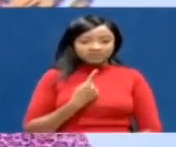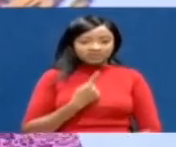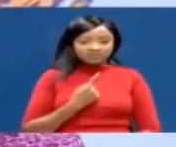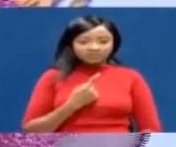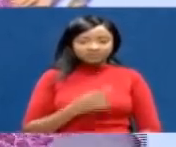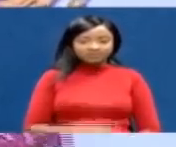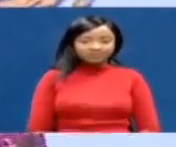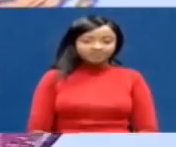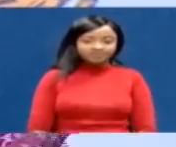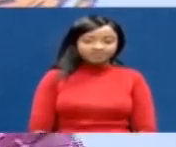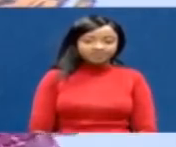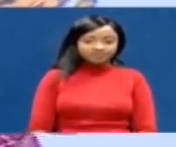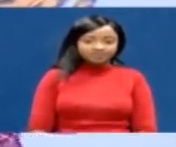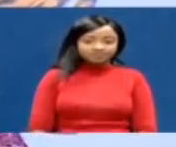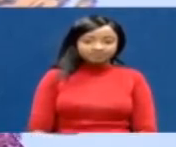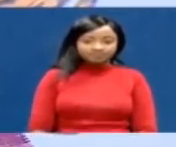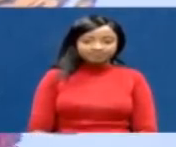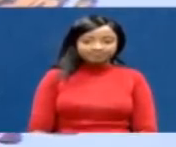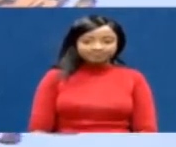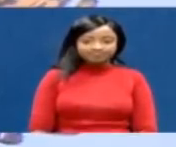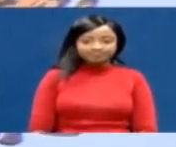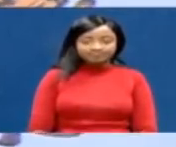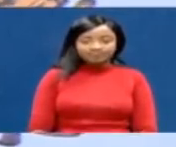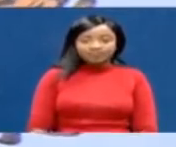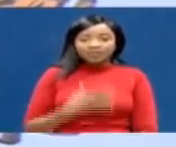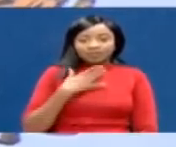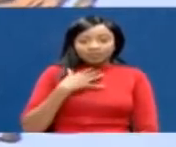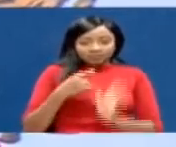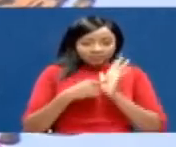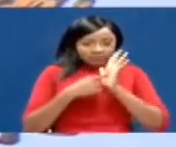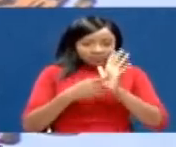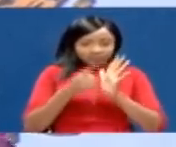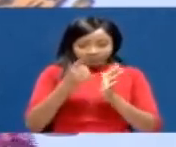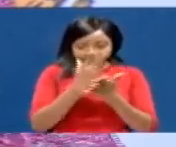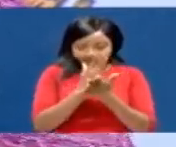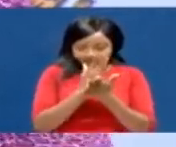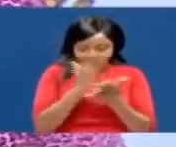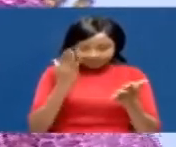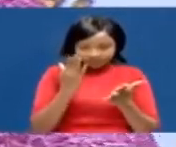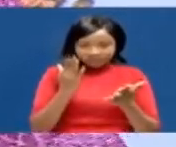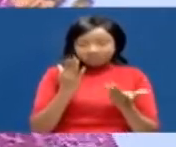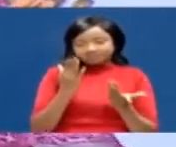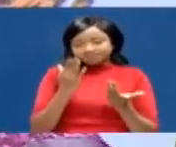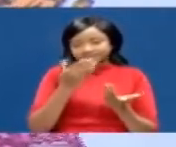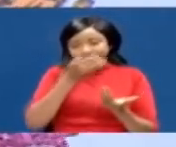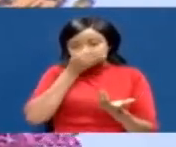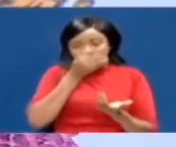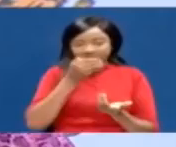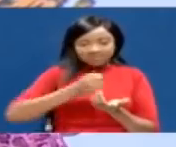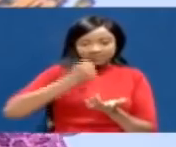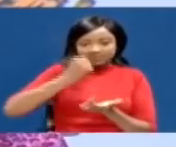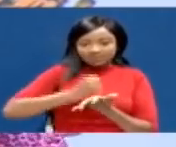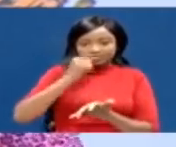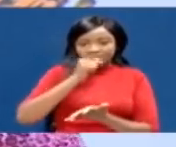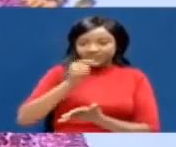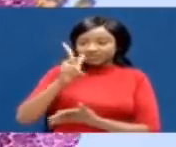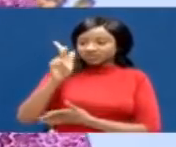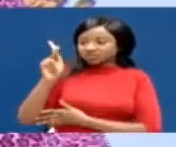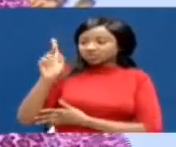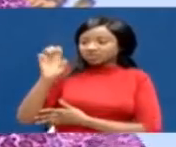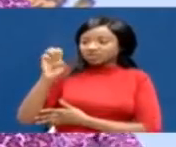our businesses. So with me, I'd like to just be able to show you some of the masks that have been approved by the Bureau of Standards and by